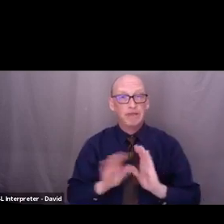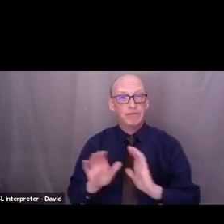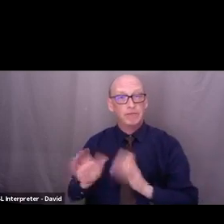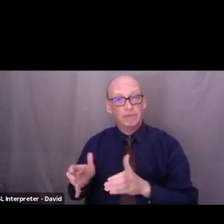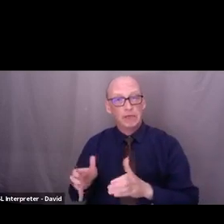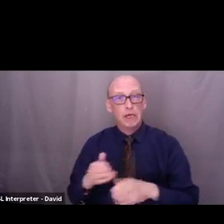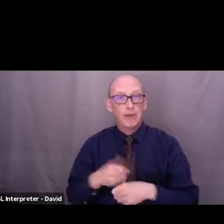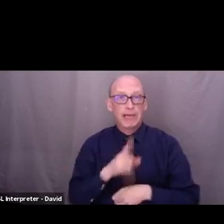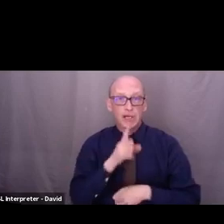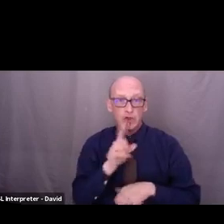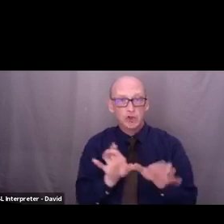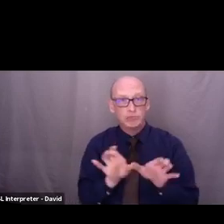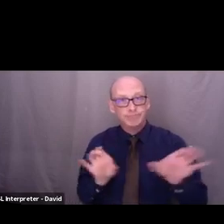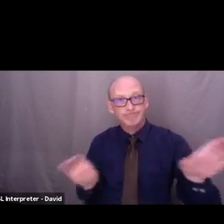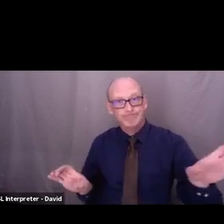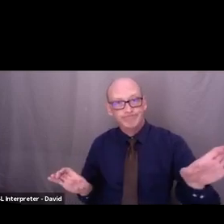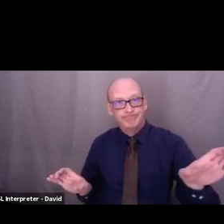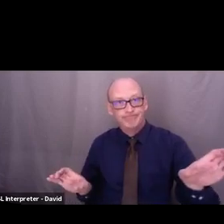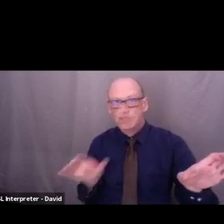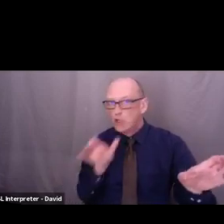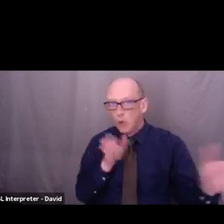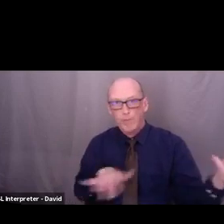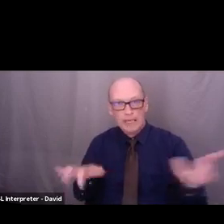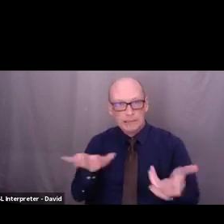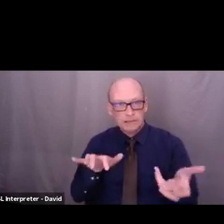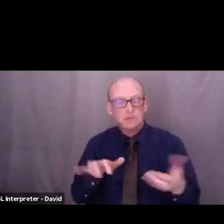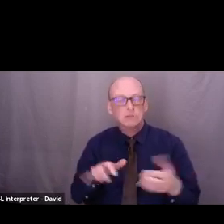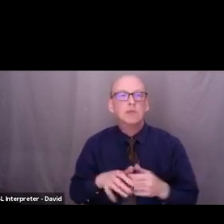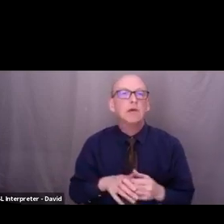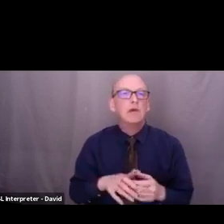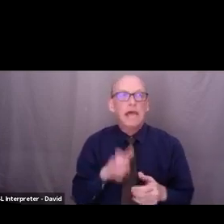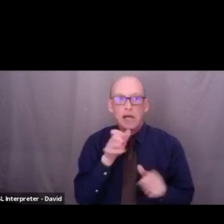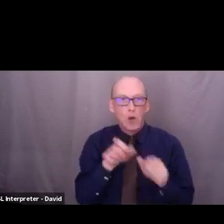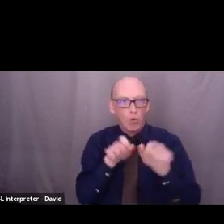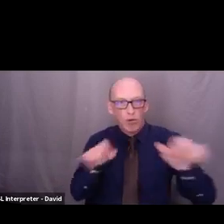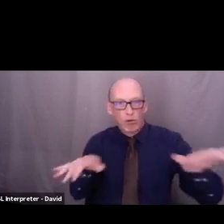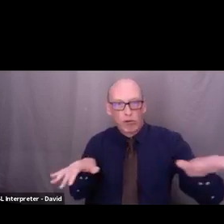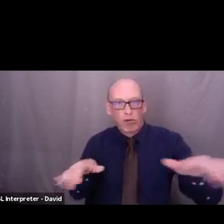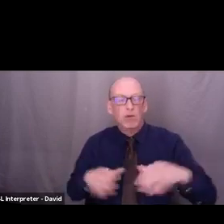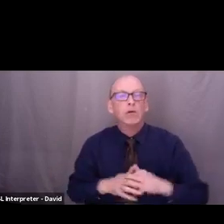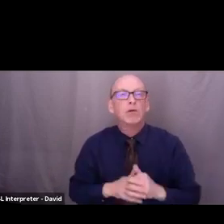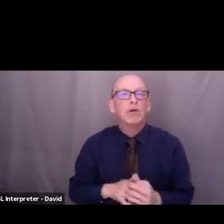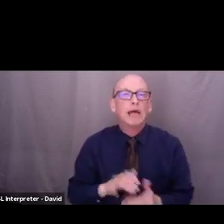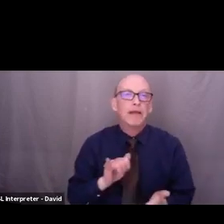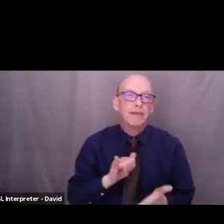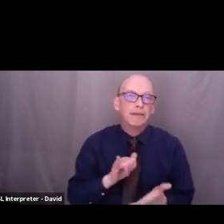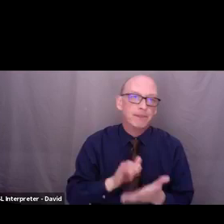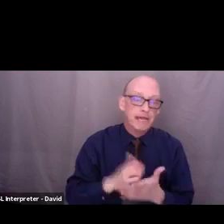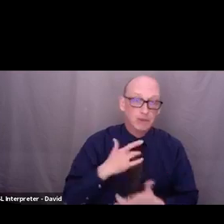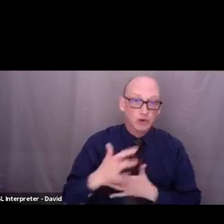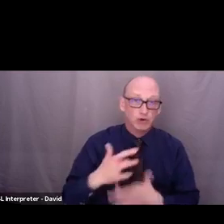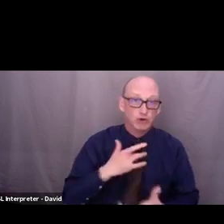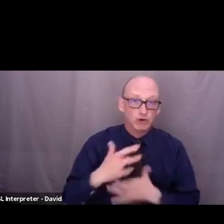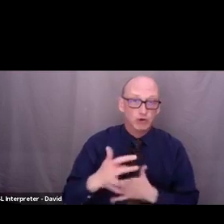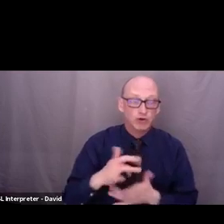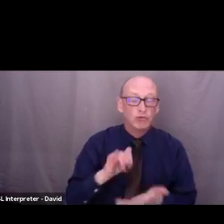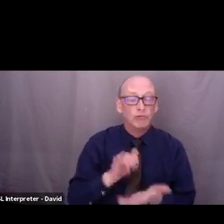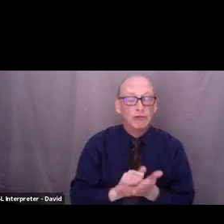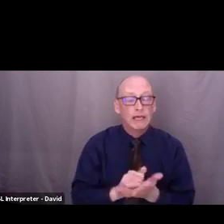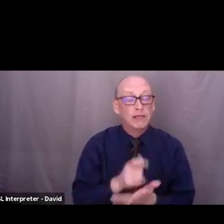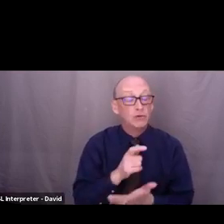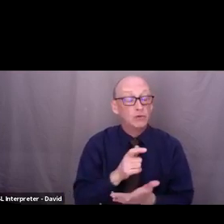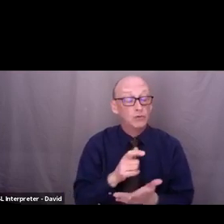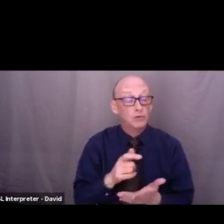those two populations don't mix and then infect each other. So that is a true concern. That's what this testing could give